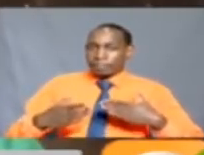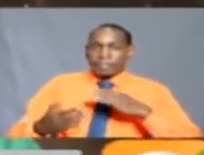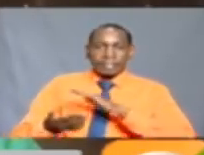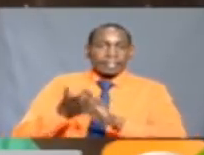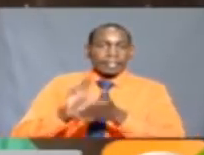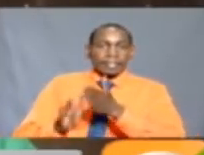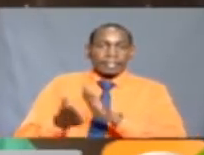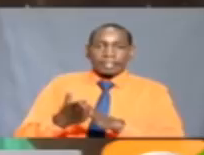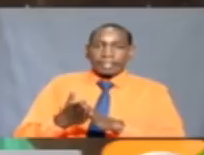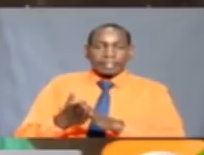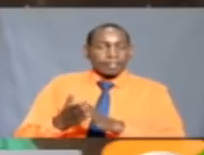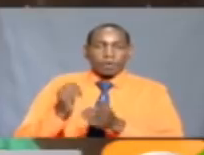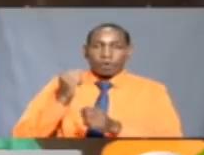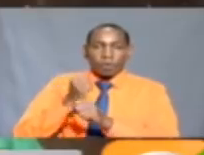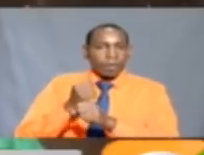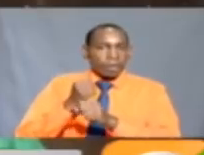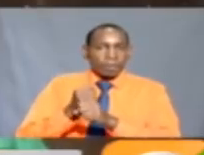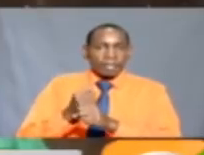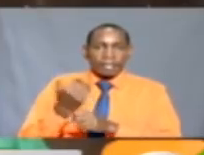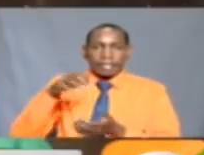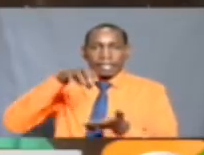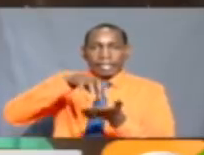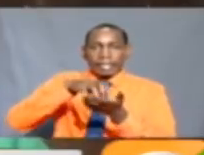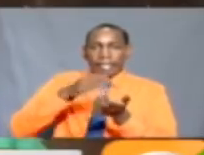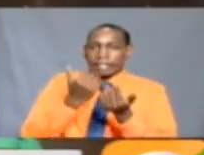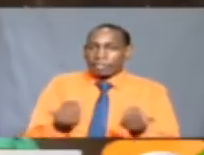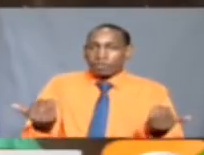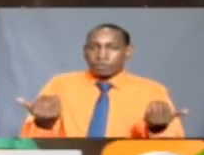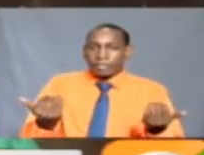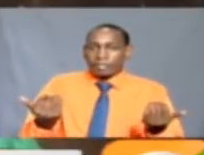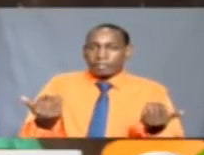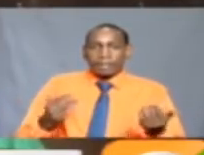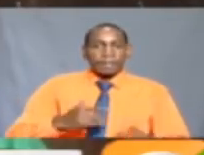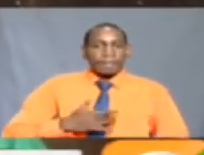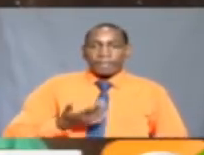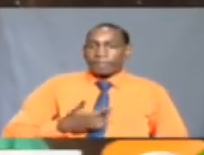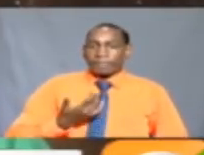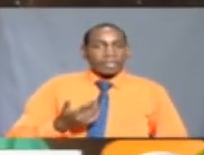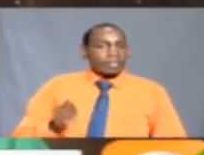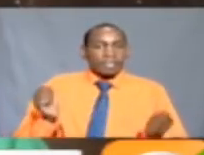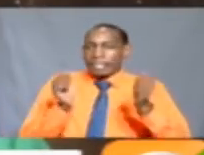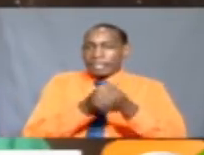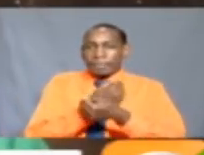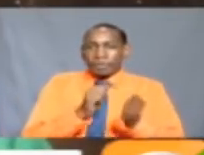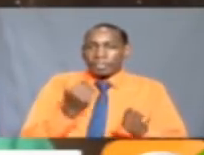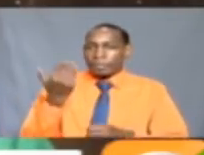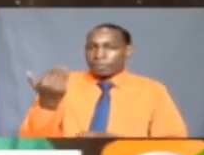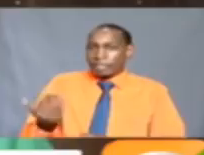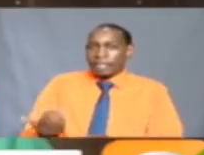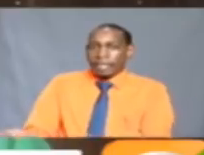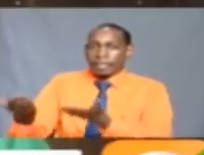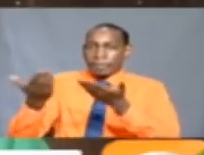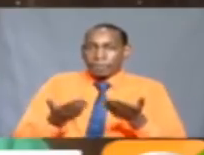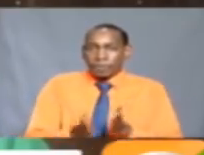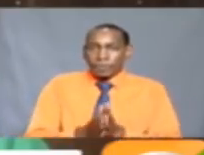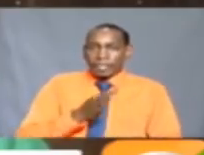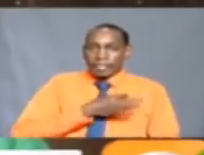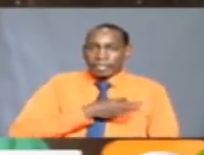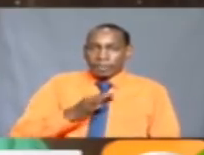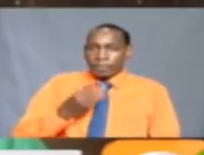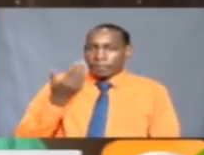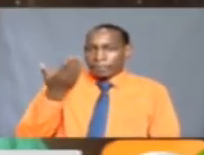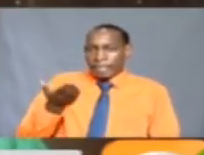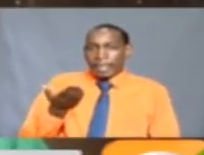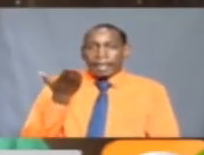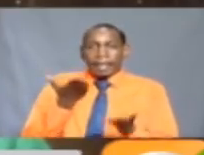ni cases ya watoto. Hiyo ndio inaniudhi kabisa. Yaani nasikia sina ile roho. Mtoto amekuja na uniform hapo, maybe